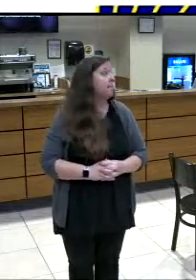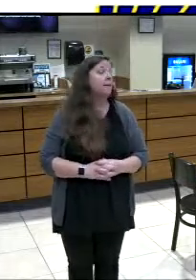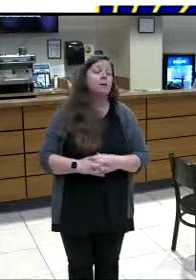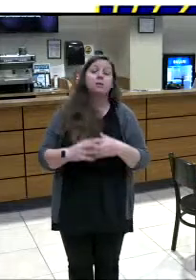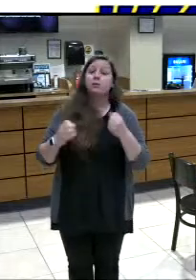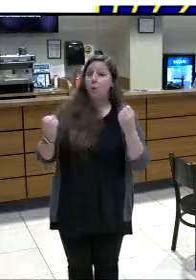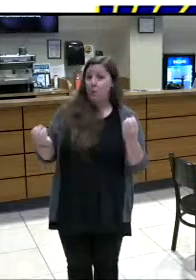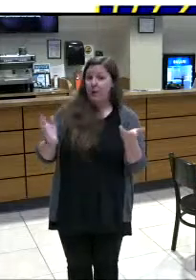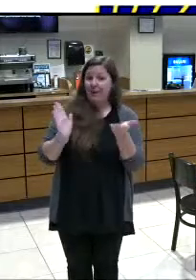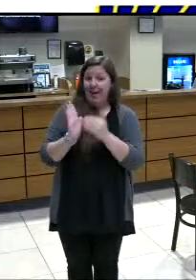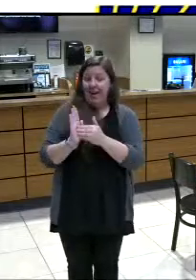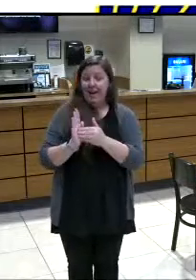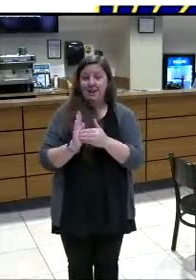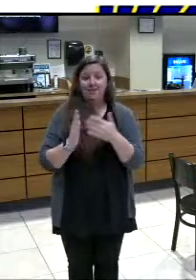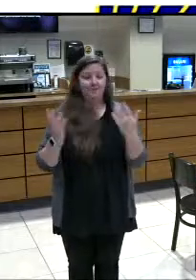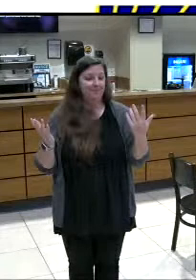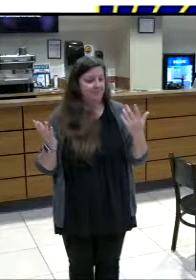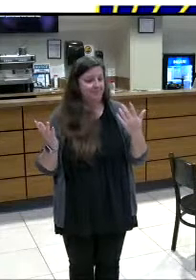whenever there's an opportunity